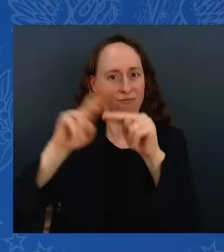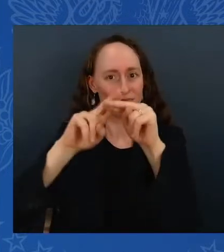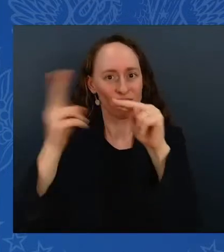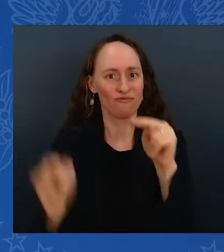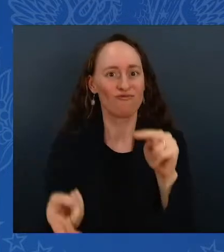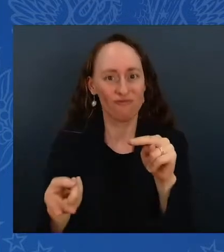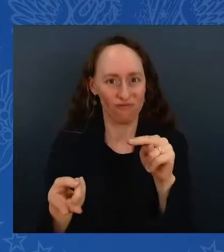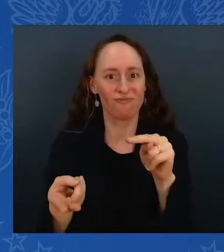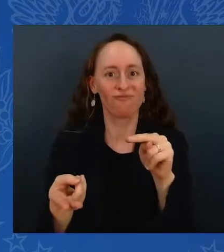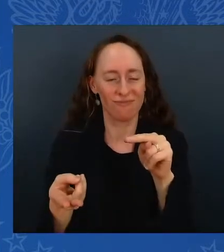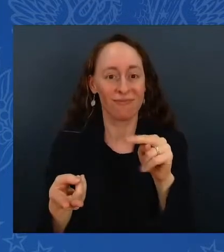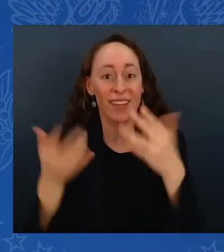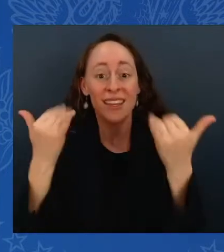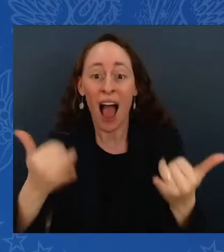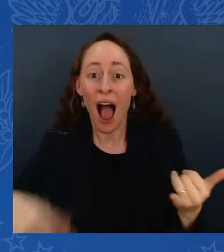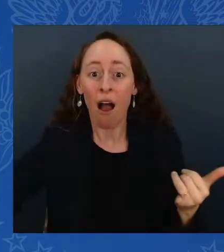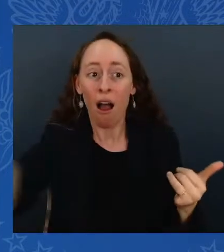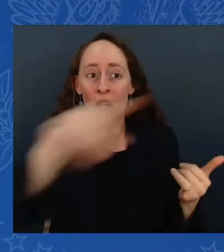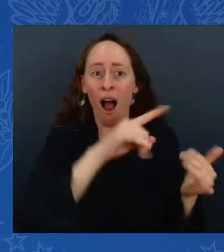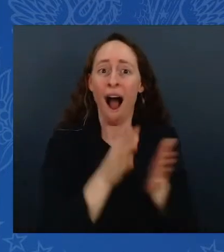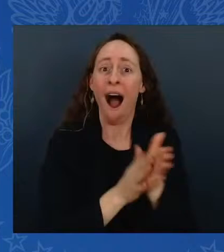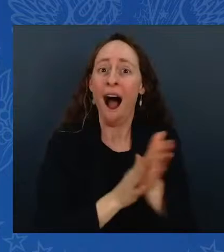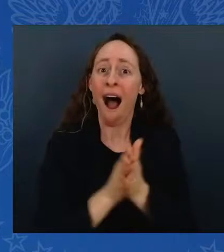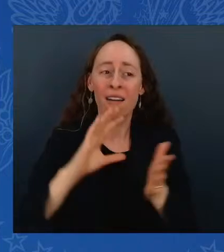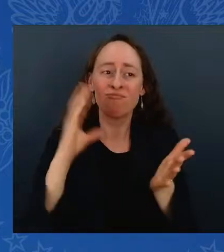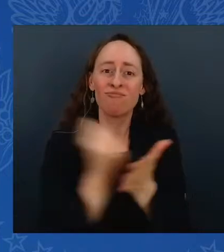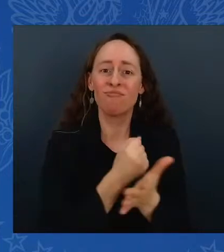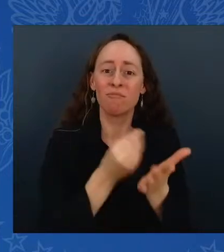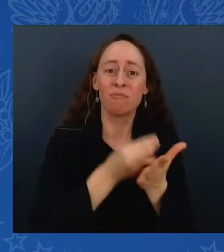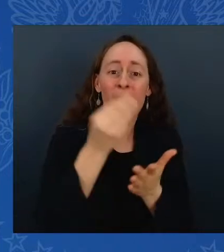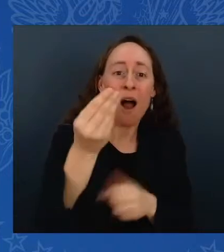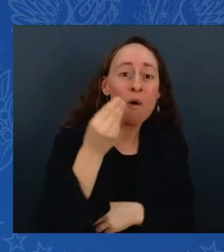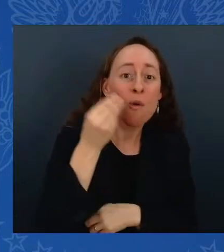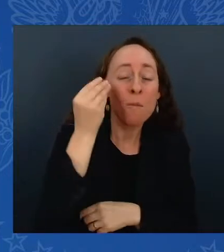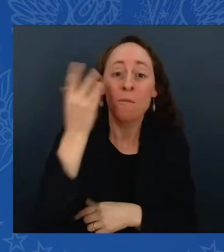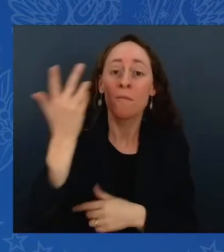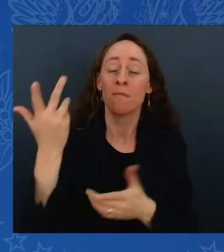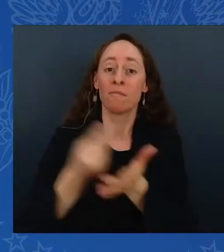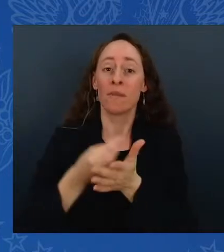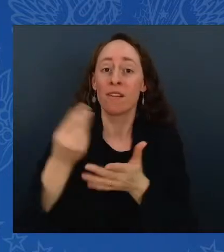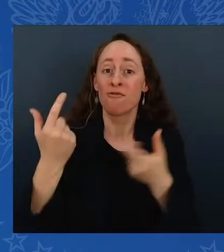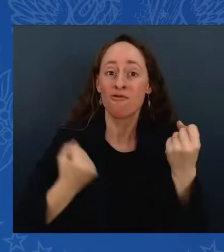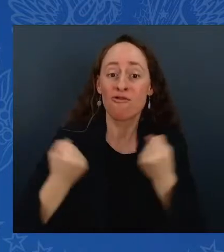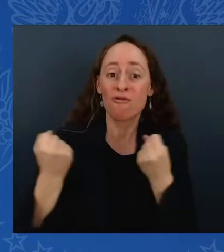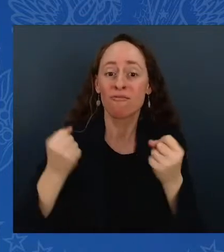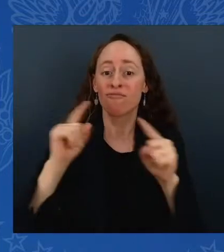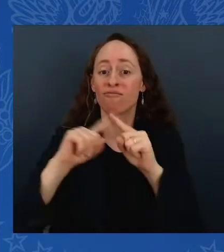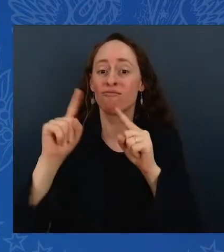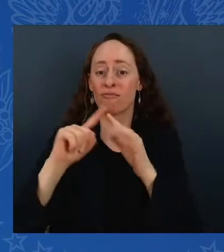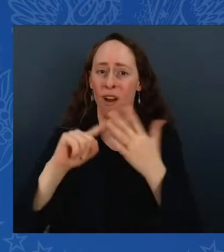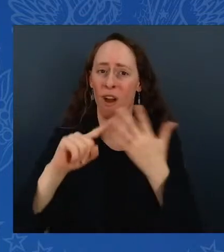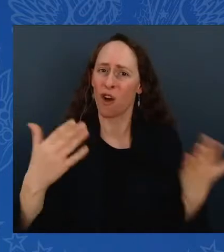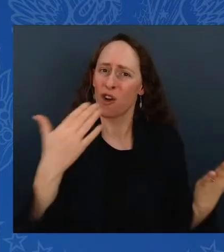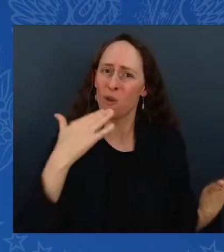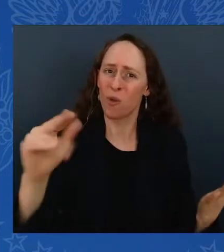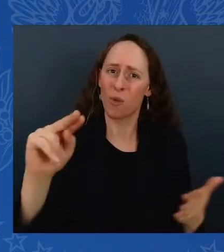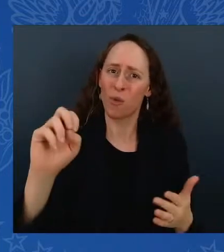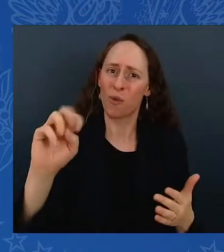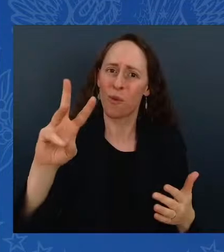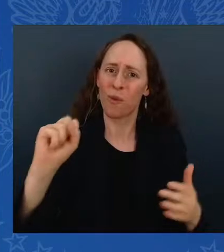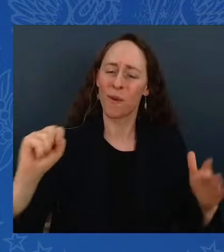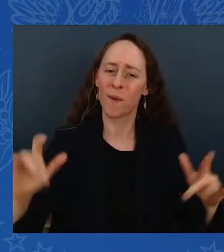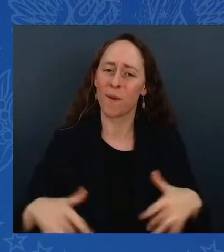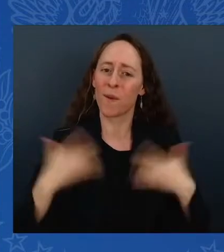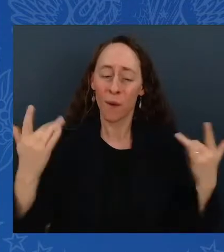down. And it's good news, in my view, for the overall economy, because lower borrowing costs will support economic growth. And it's an